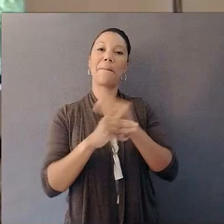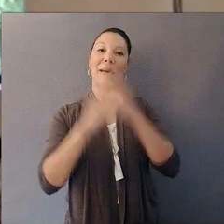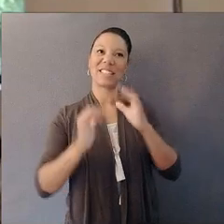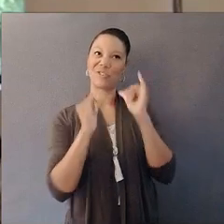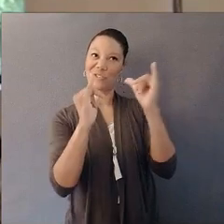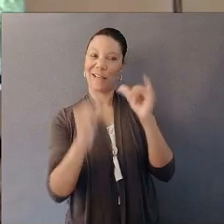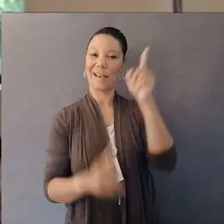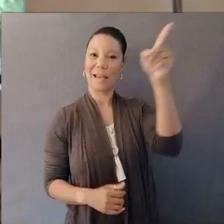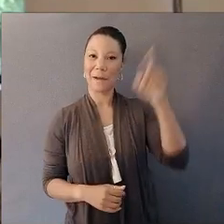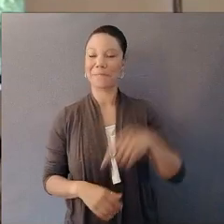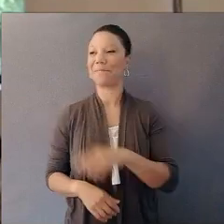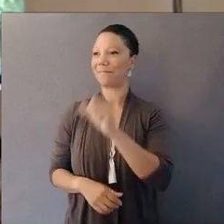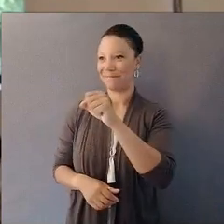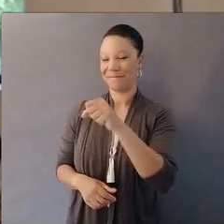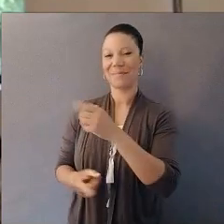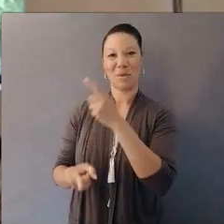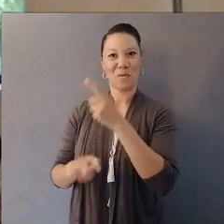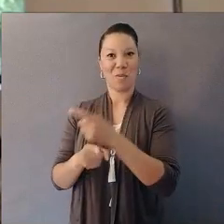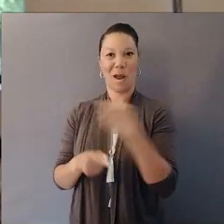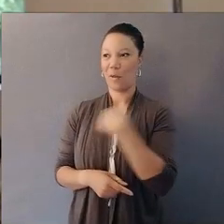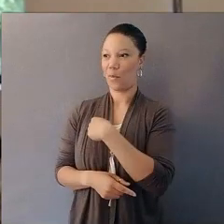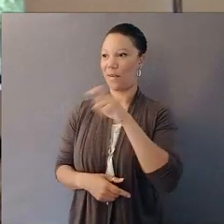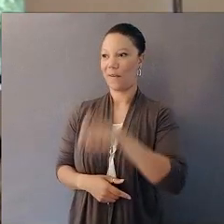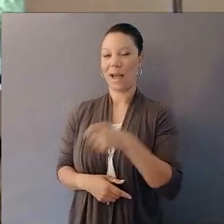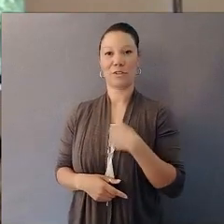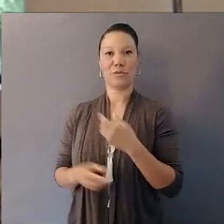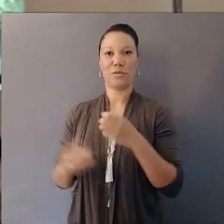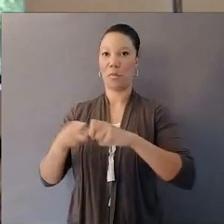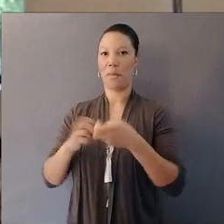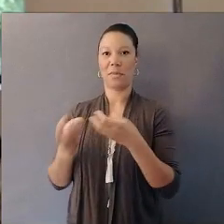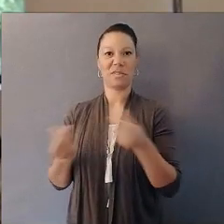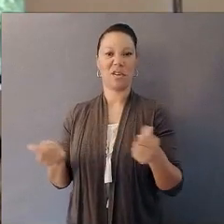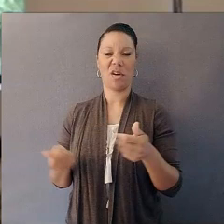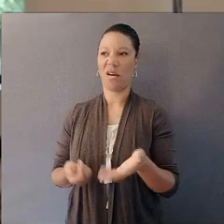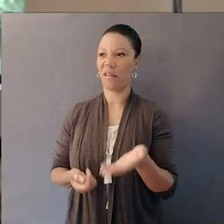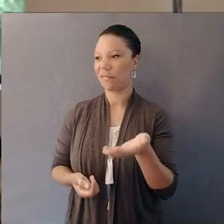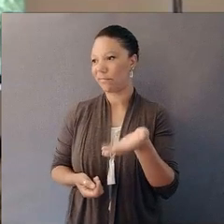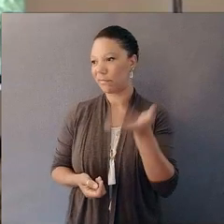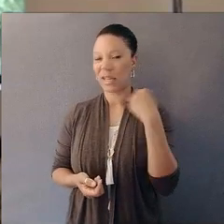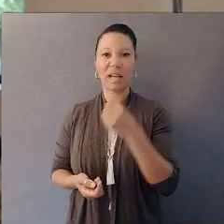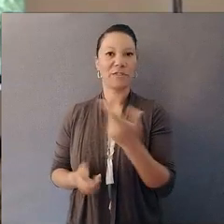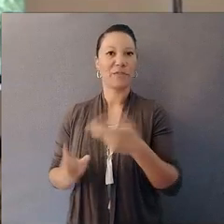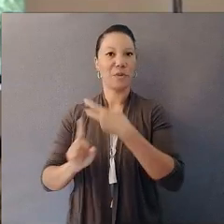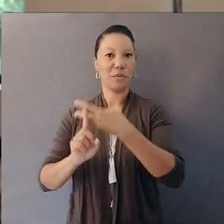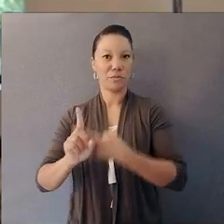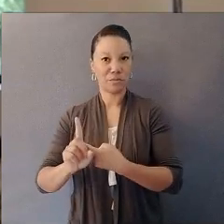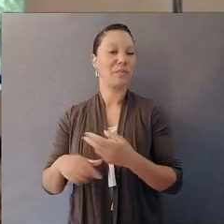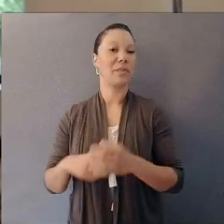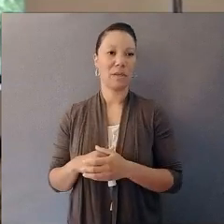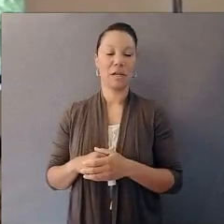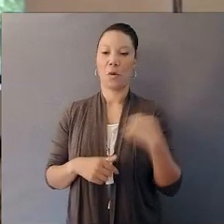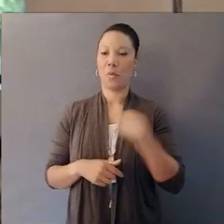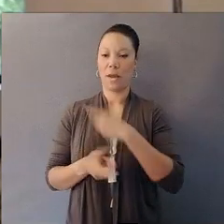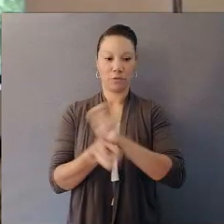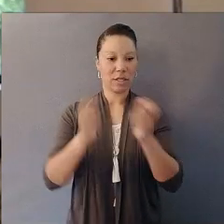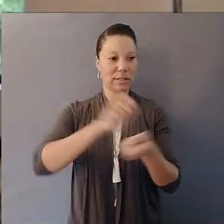of problem solving in the last few weeks. And so we've transitioned from going from a brick and mortar classroom to